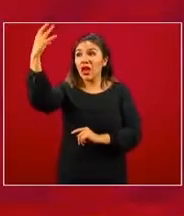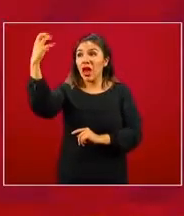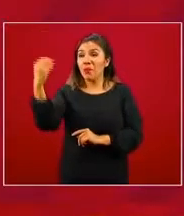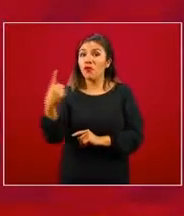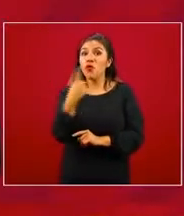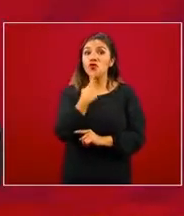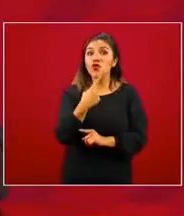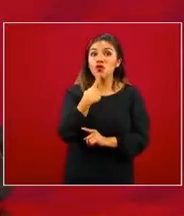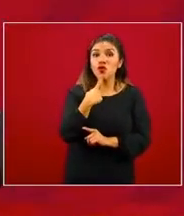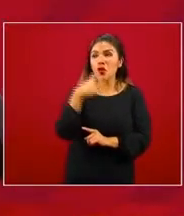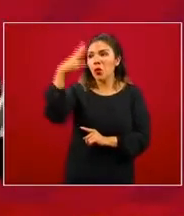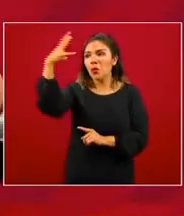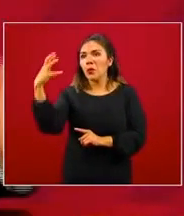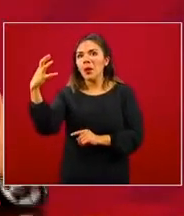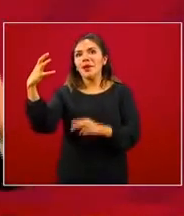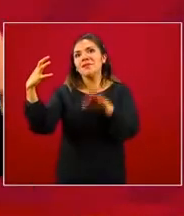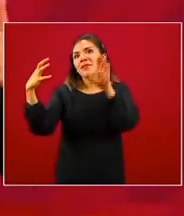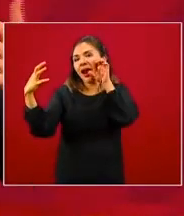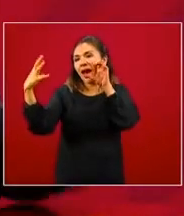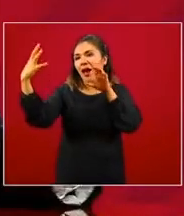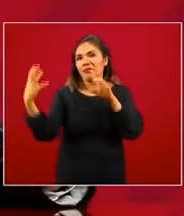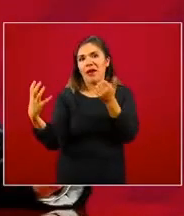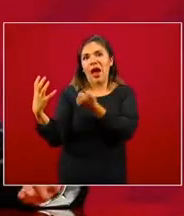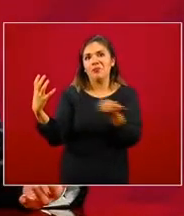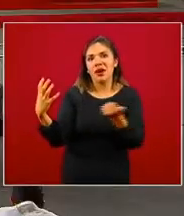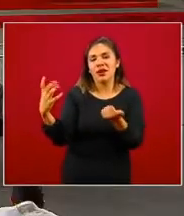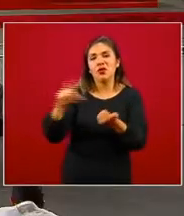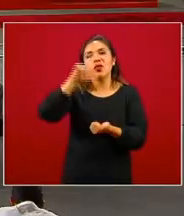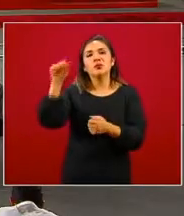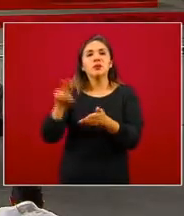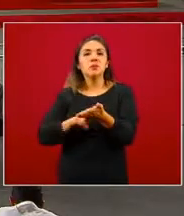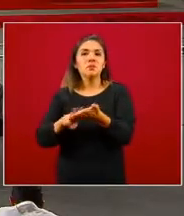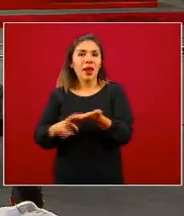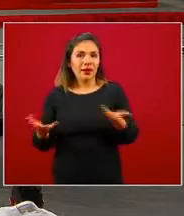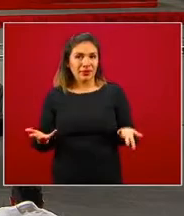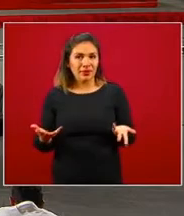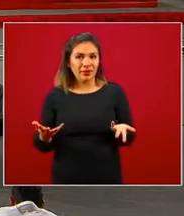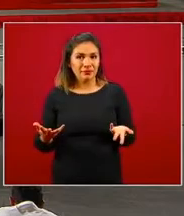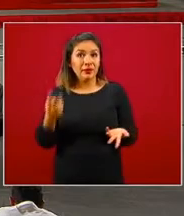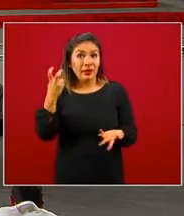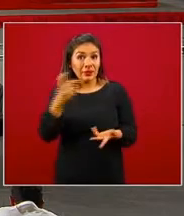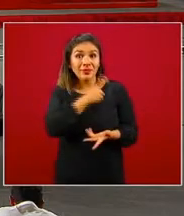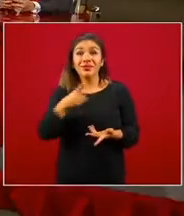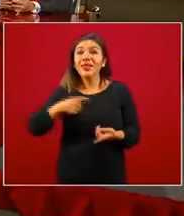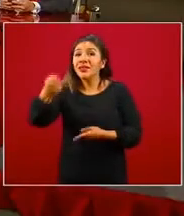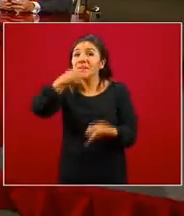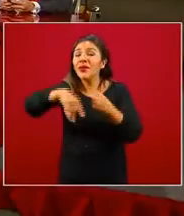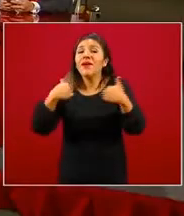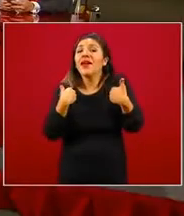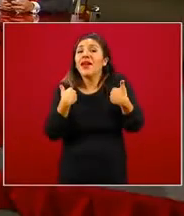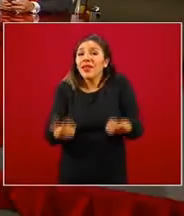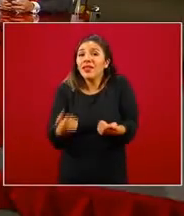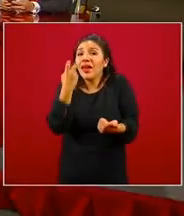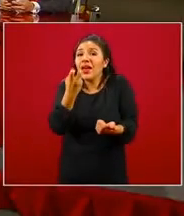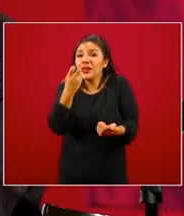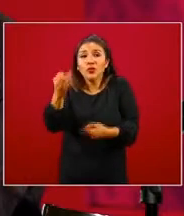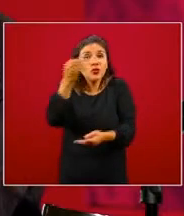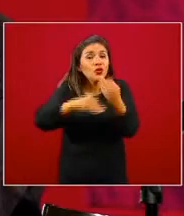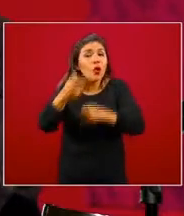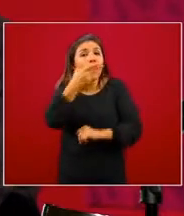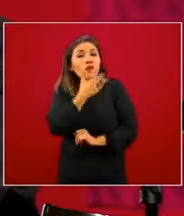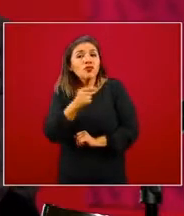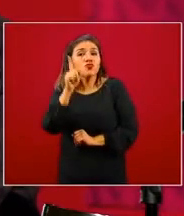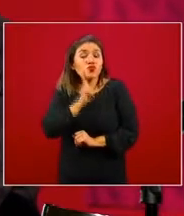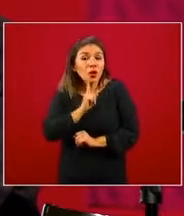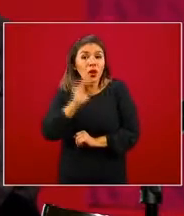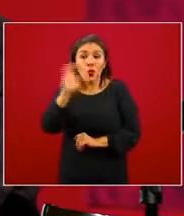indicators, which will be able to see that the stoplight will change from red to orange to yellow and eventually to green. Let's be very clear. Please